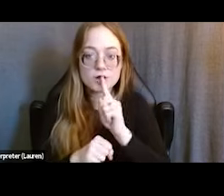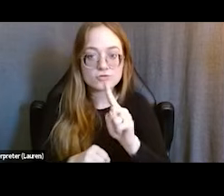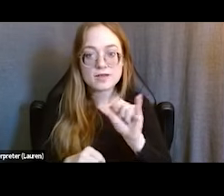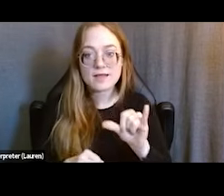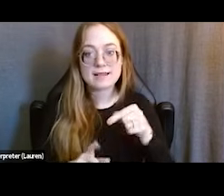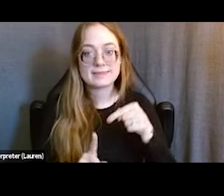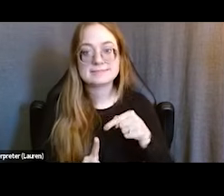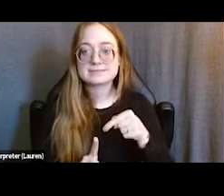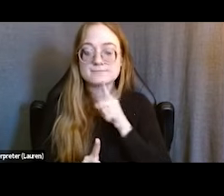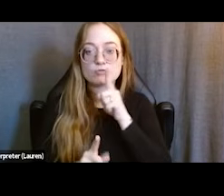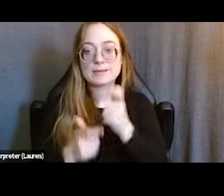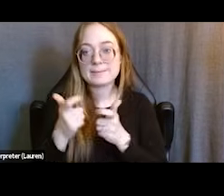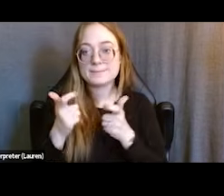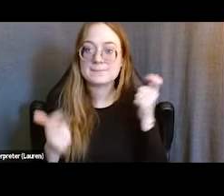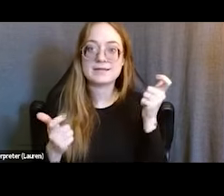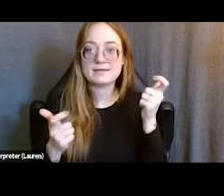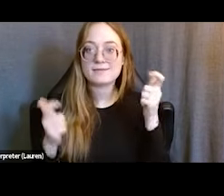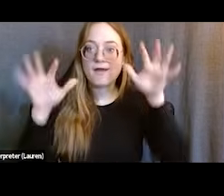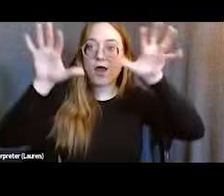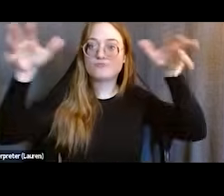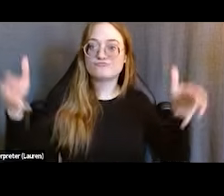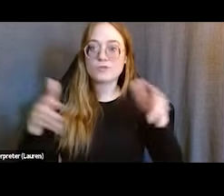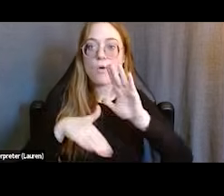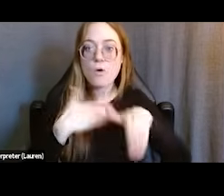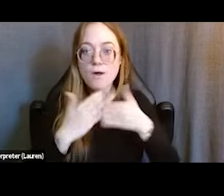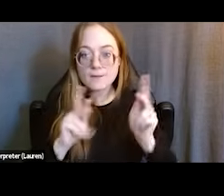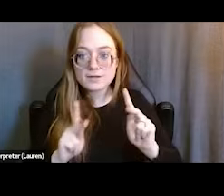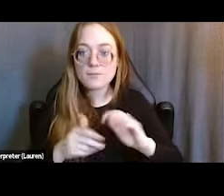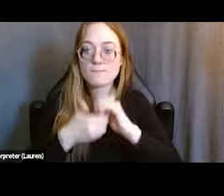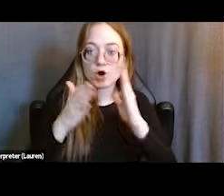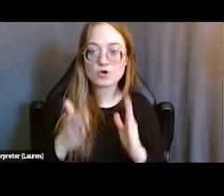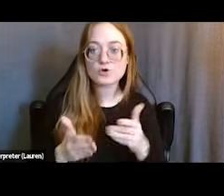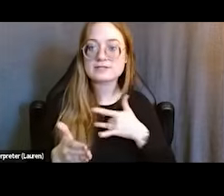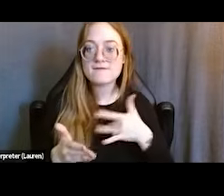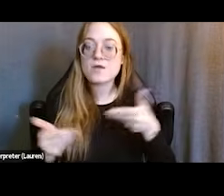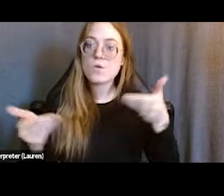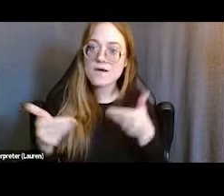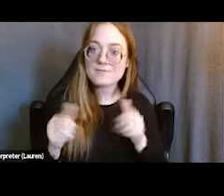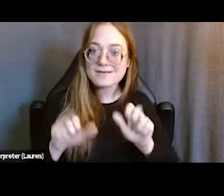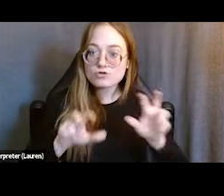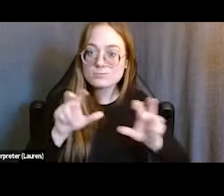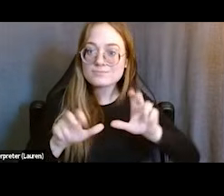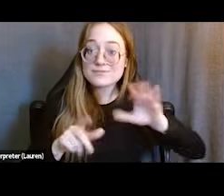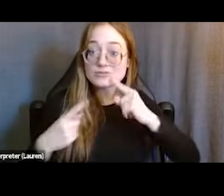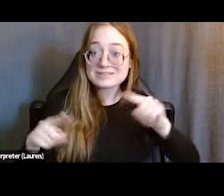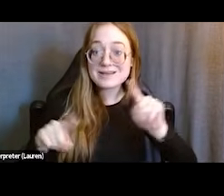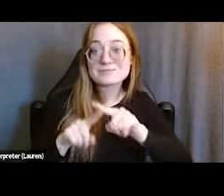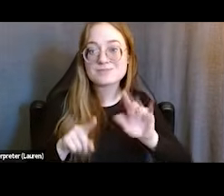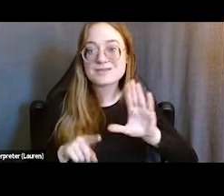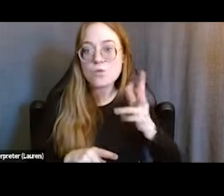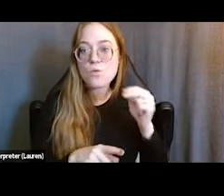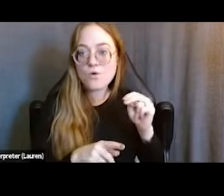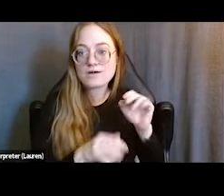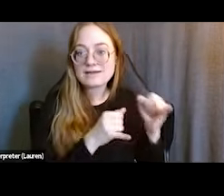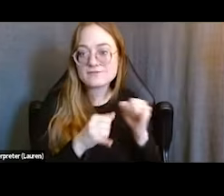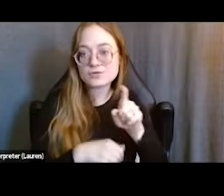is, a really big tent where all people and partners feel welcome to contribute to the success, but also to get their own needs met. On